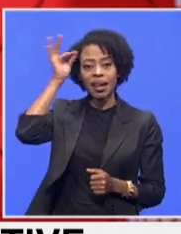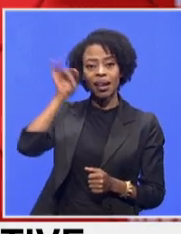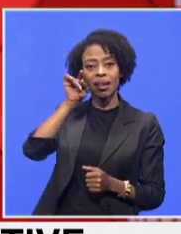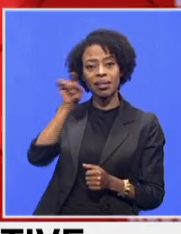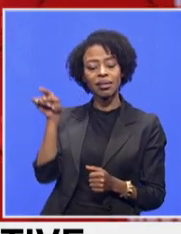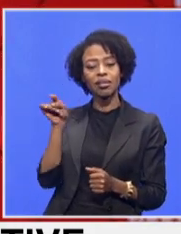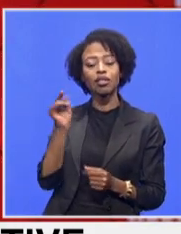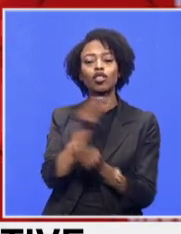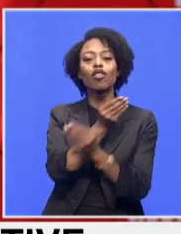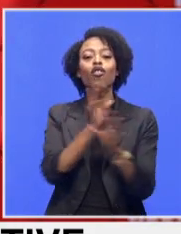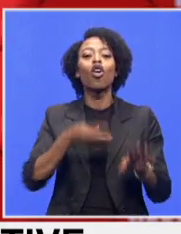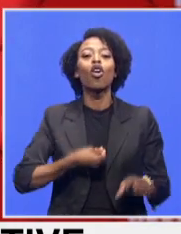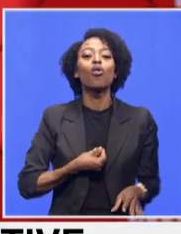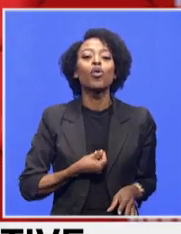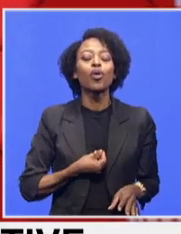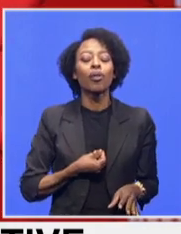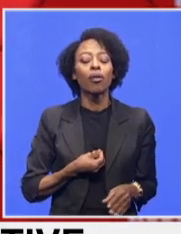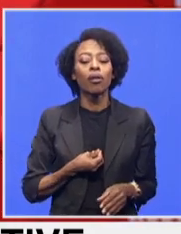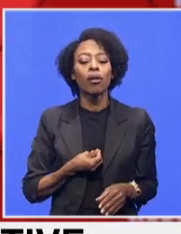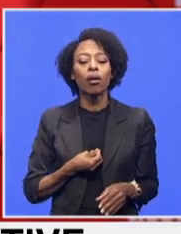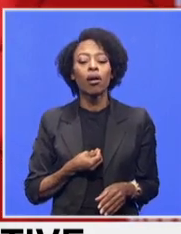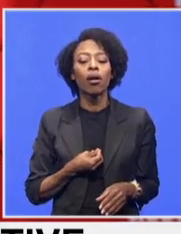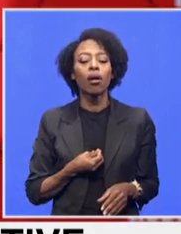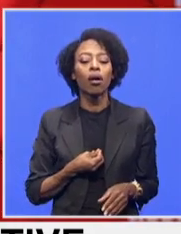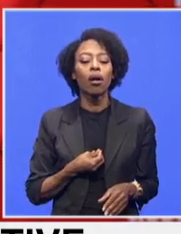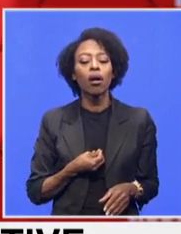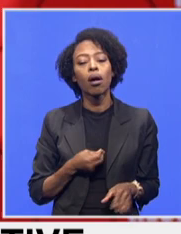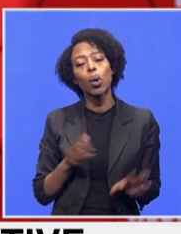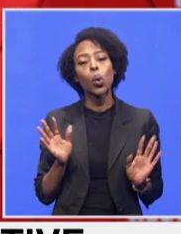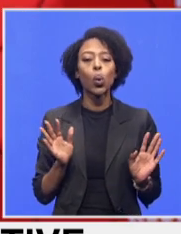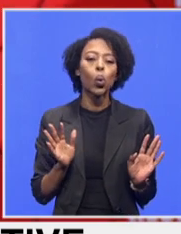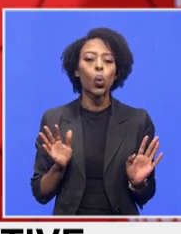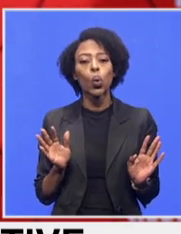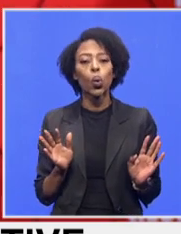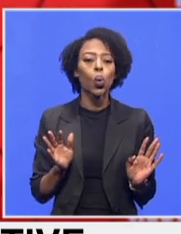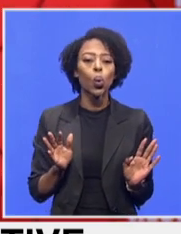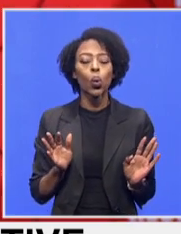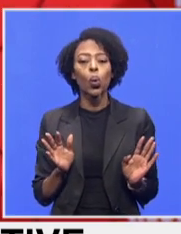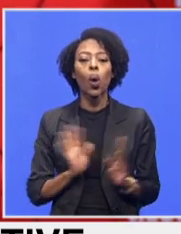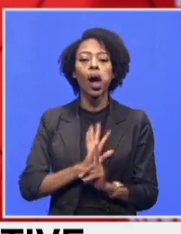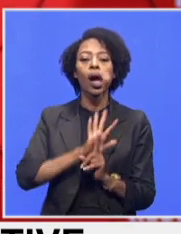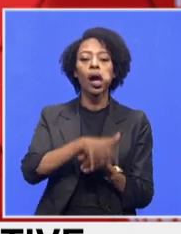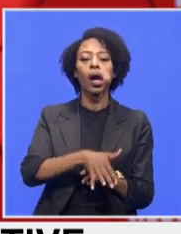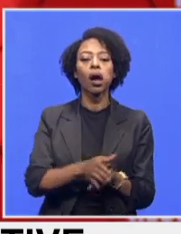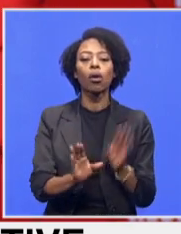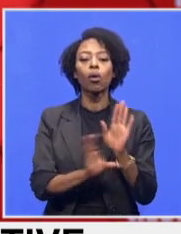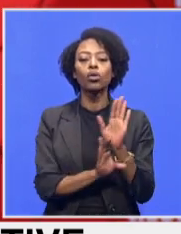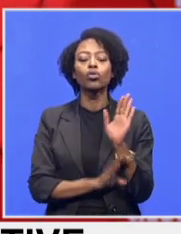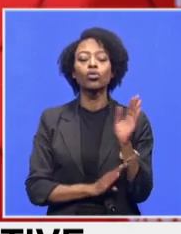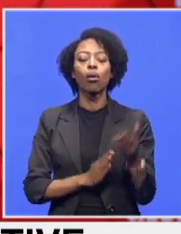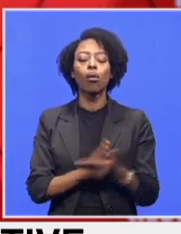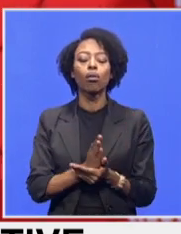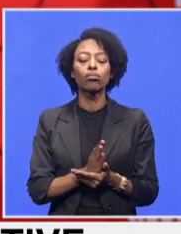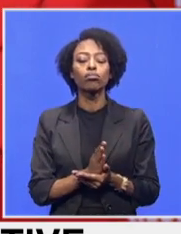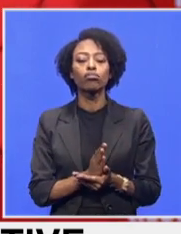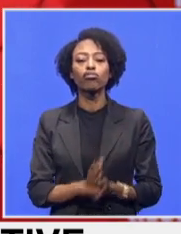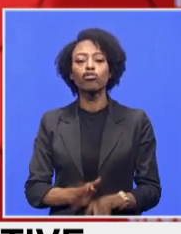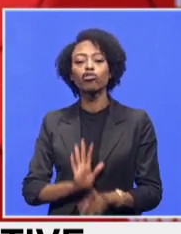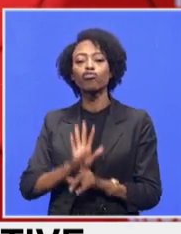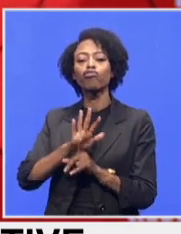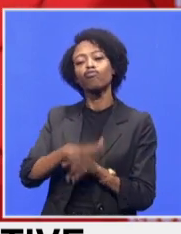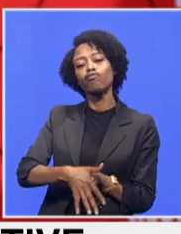to young people, we are trampling on your constitutional rights. We are